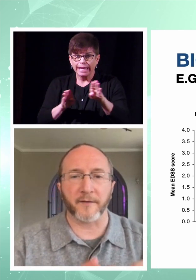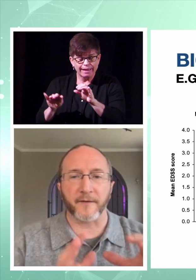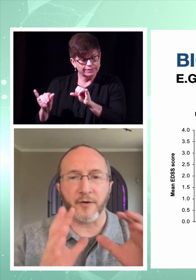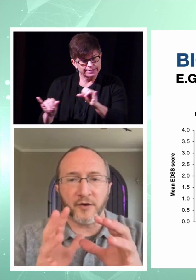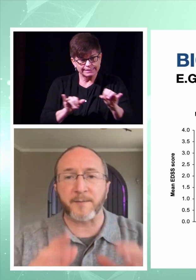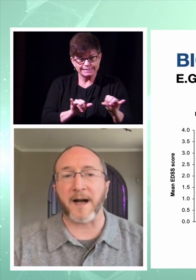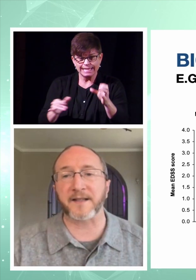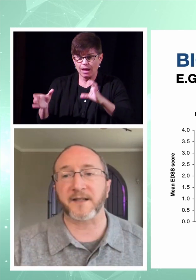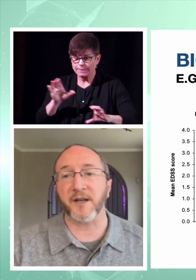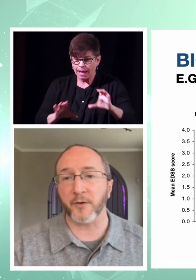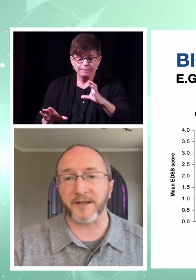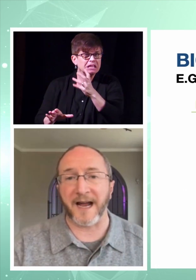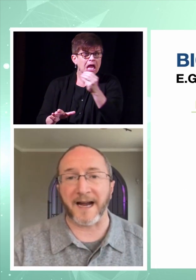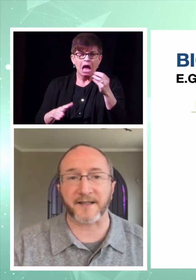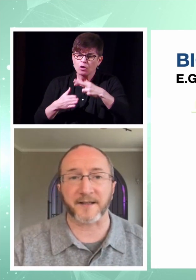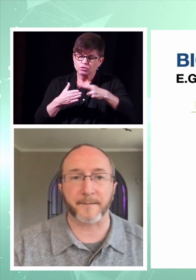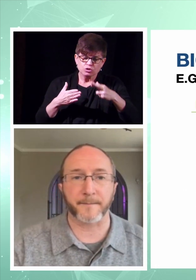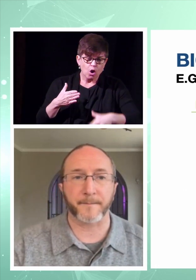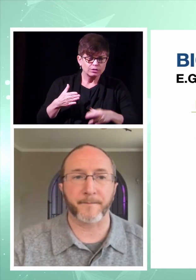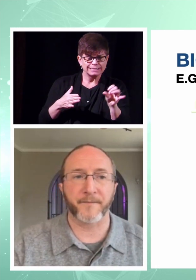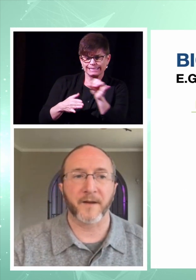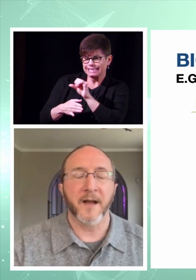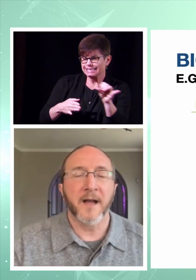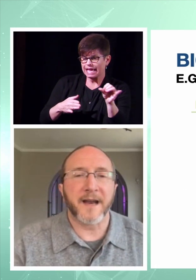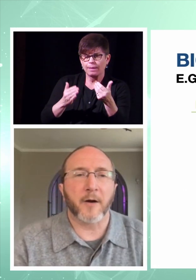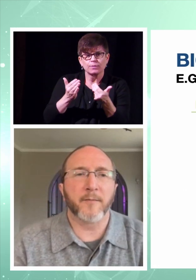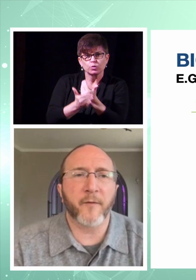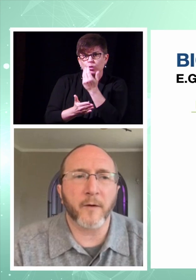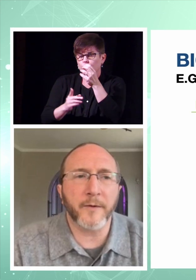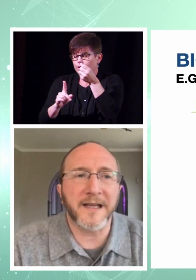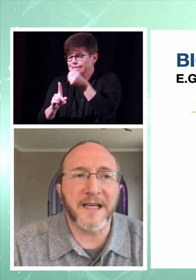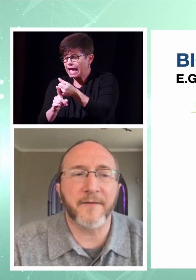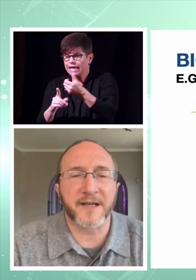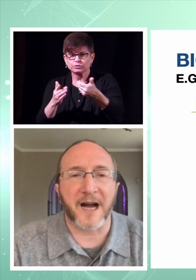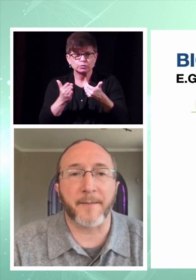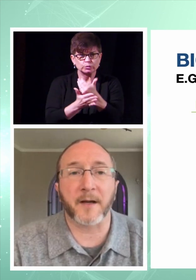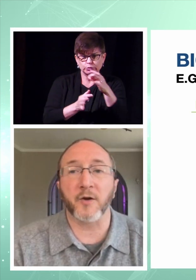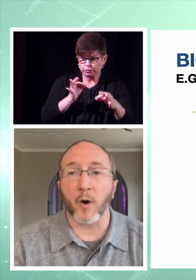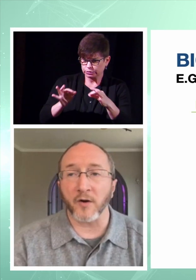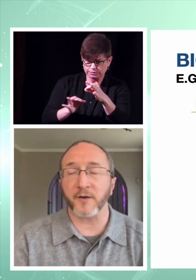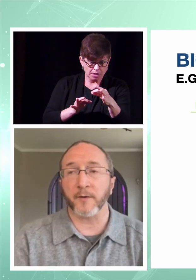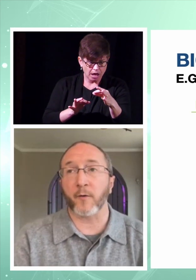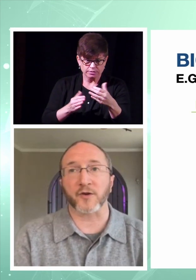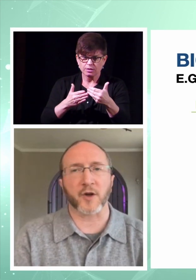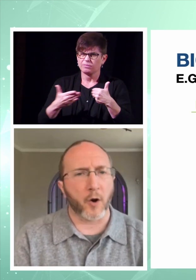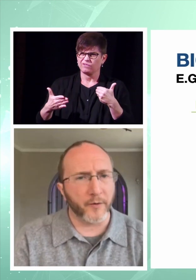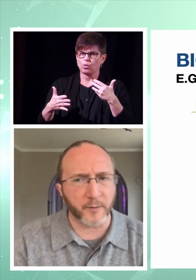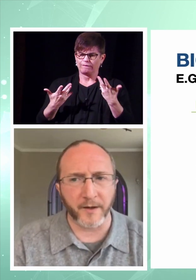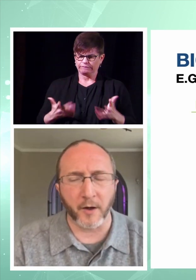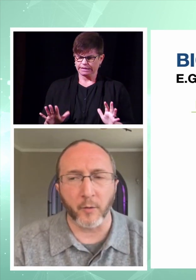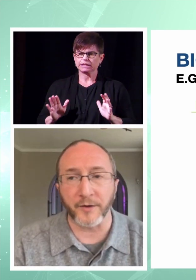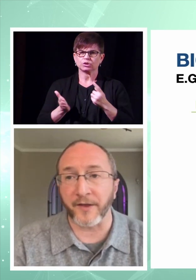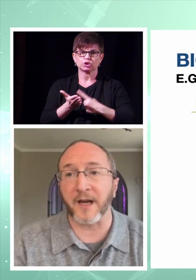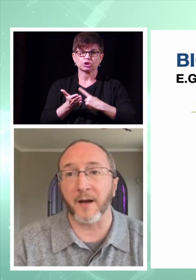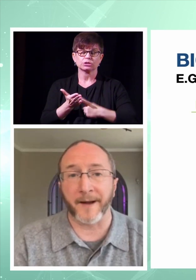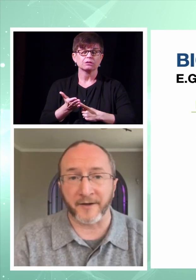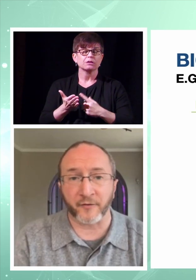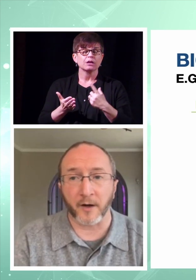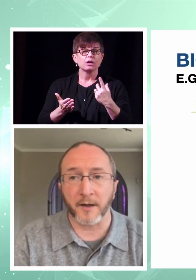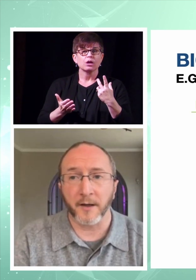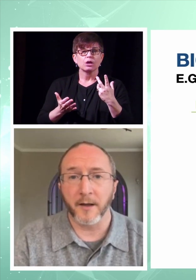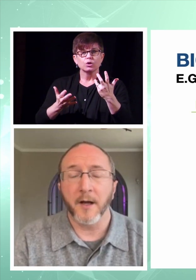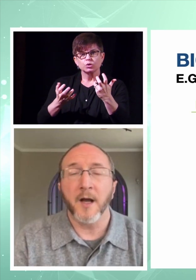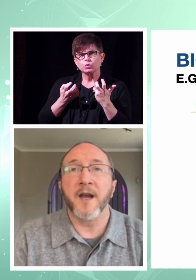number of new spots and new attacks. Now, before we leave the topic, you also, of course, always want to know when you're thinking